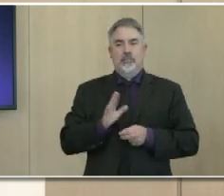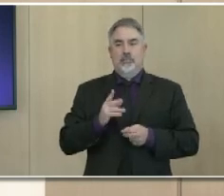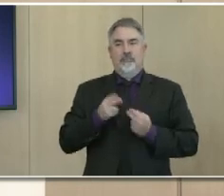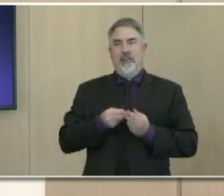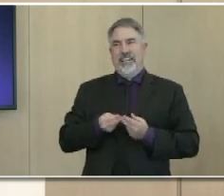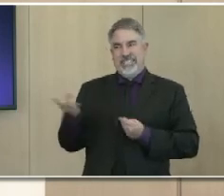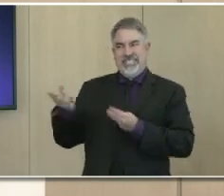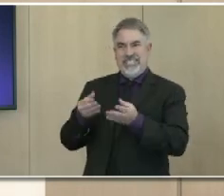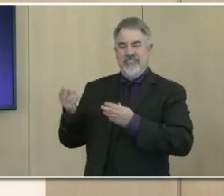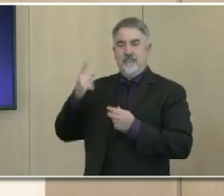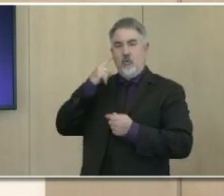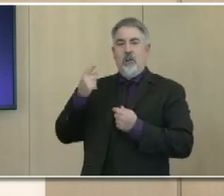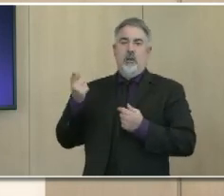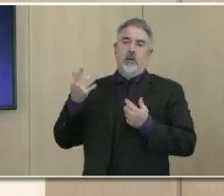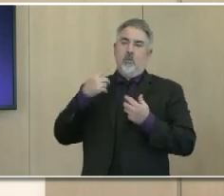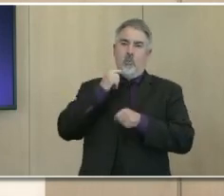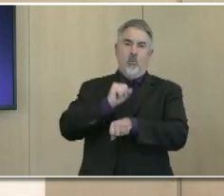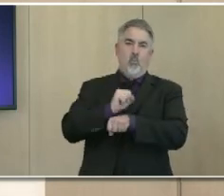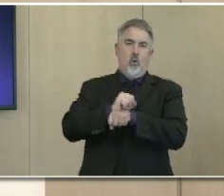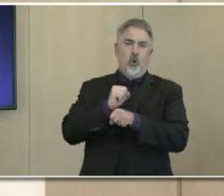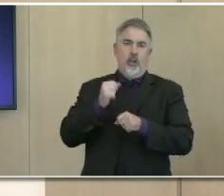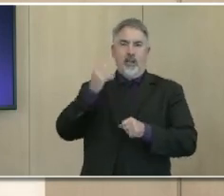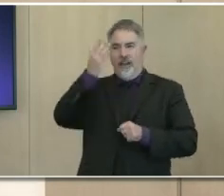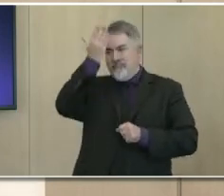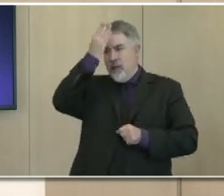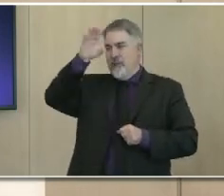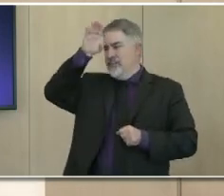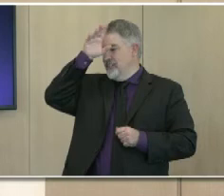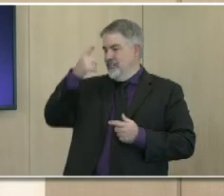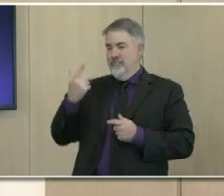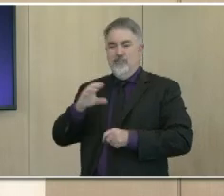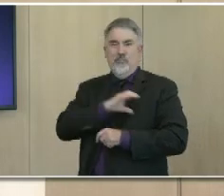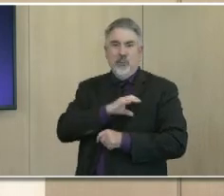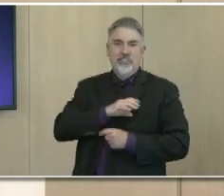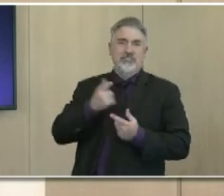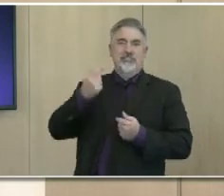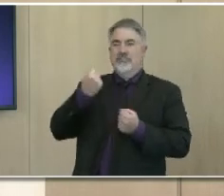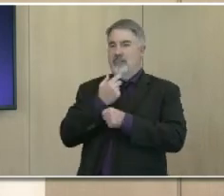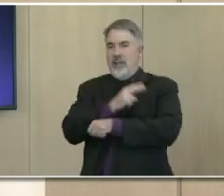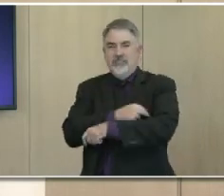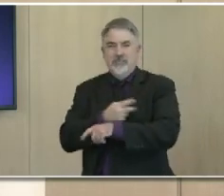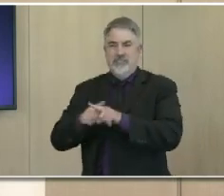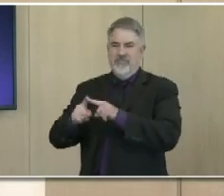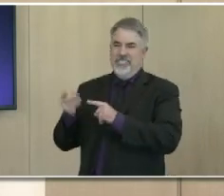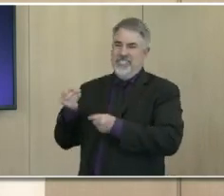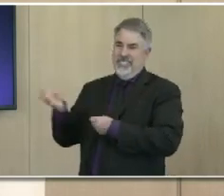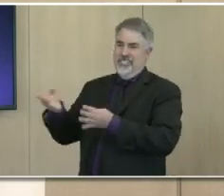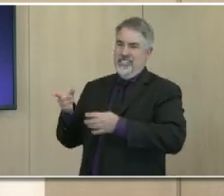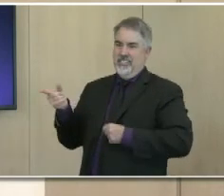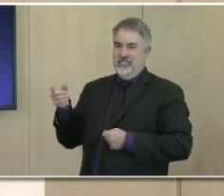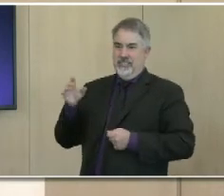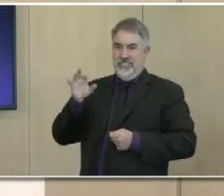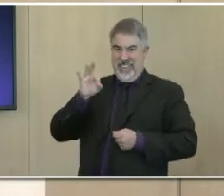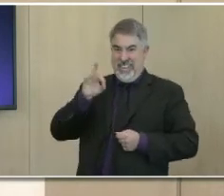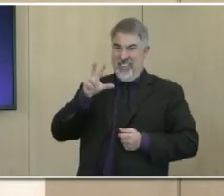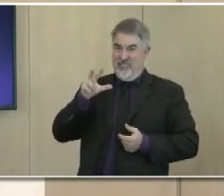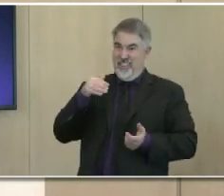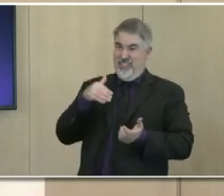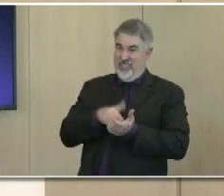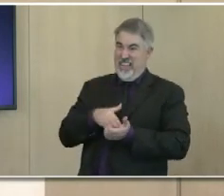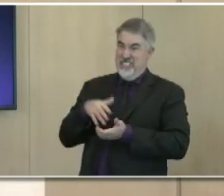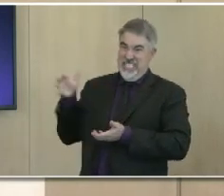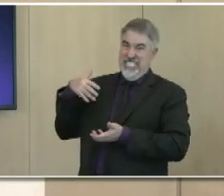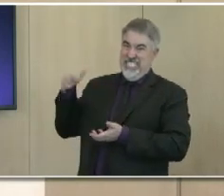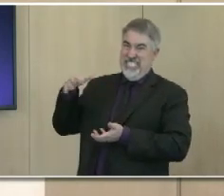responders. And I know that we had in the latest chart up there, we had 593,000 of those that have come in that are being